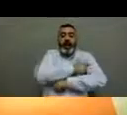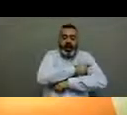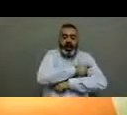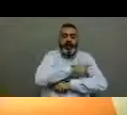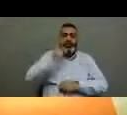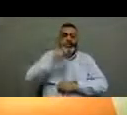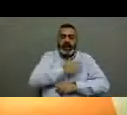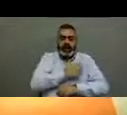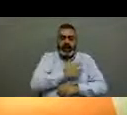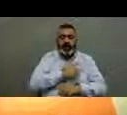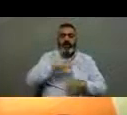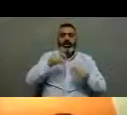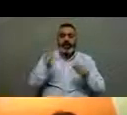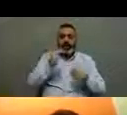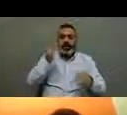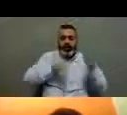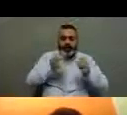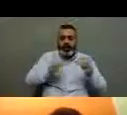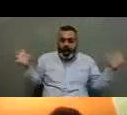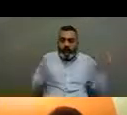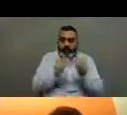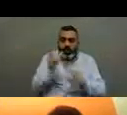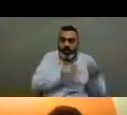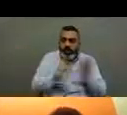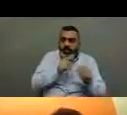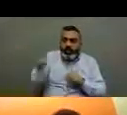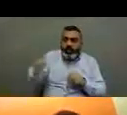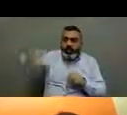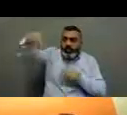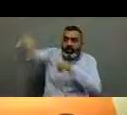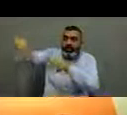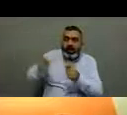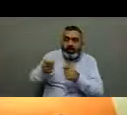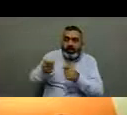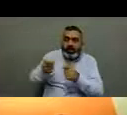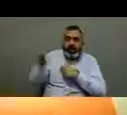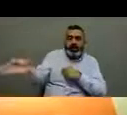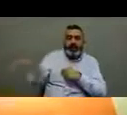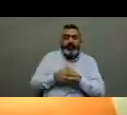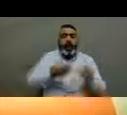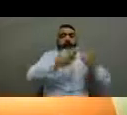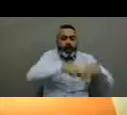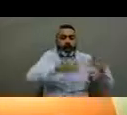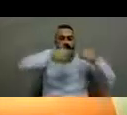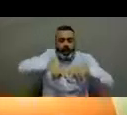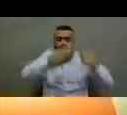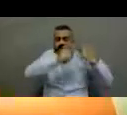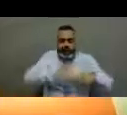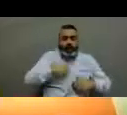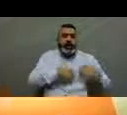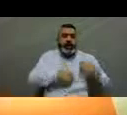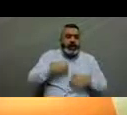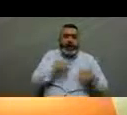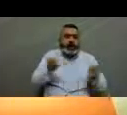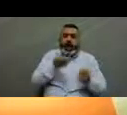all become involved. Committees are formed. Many people are worried about what becomes known as the problem of the able body. Throughout